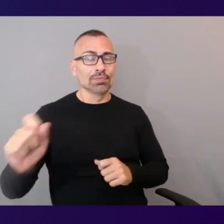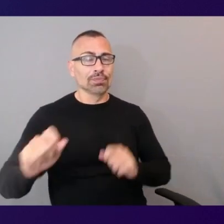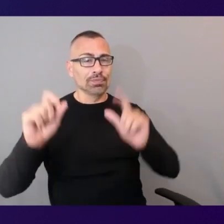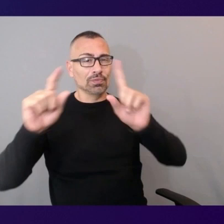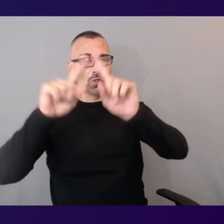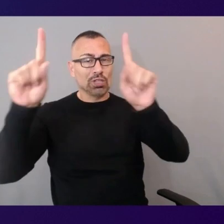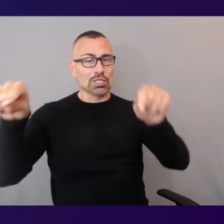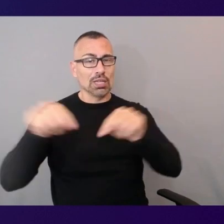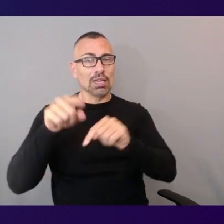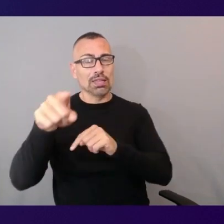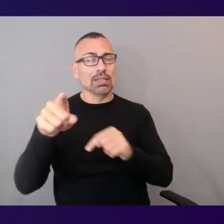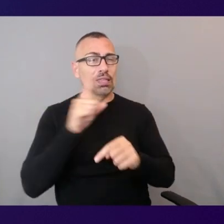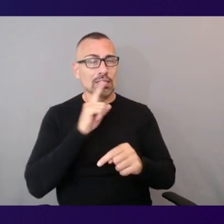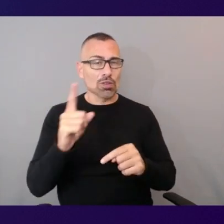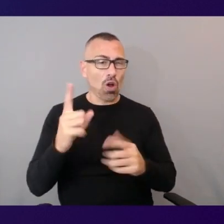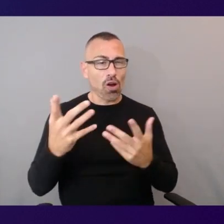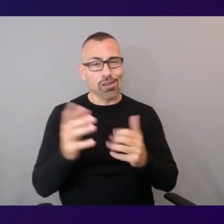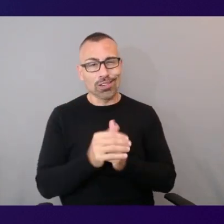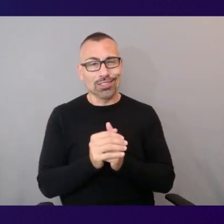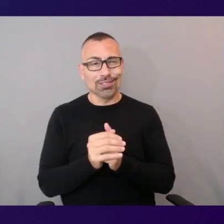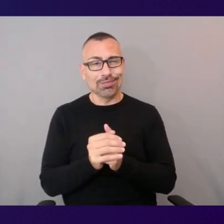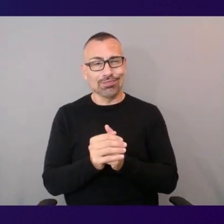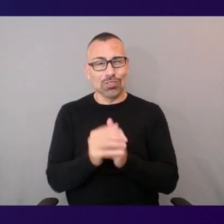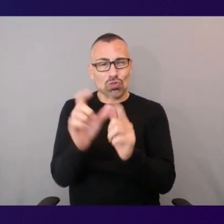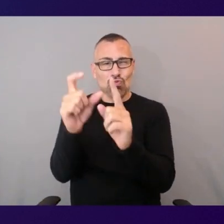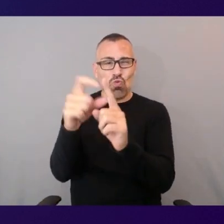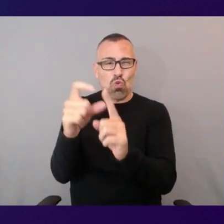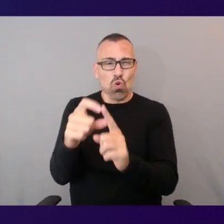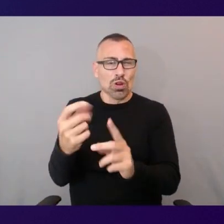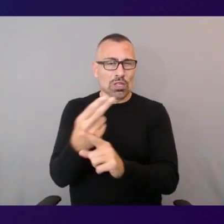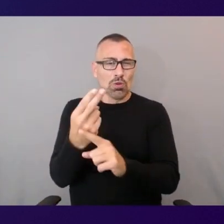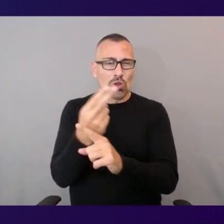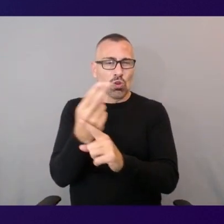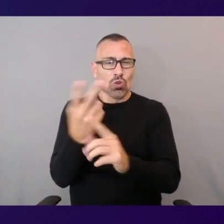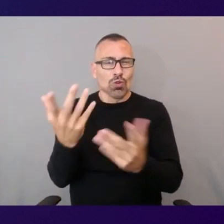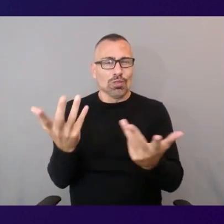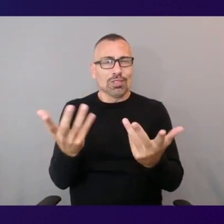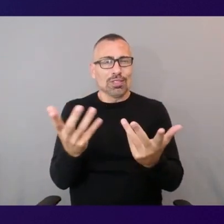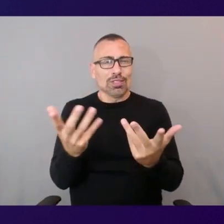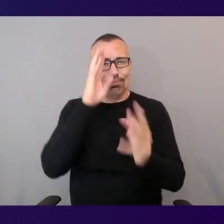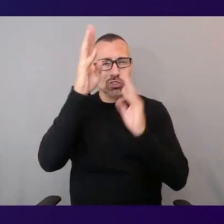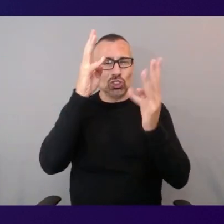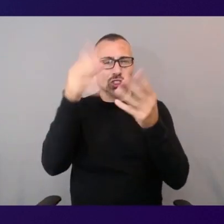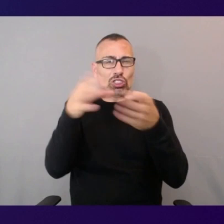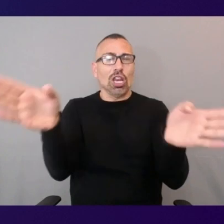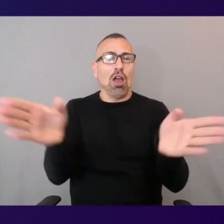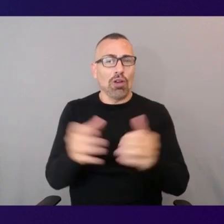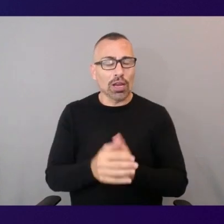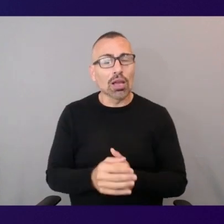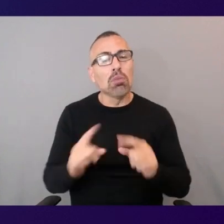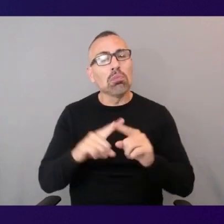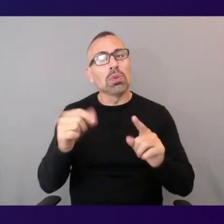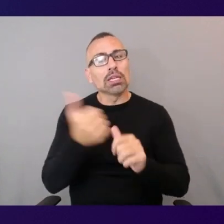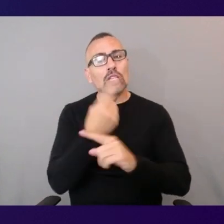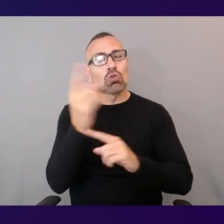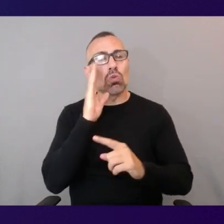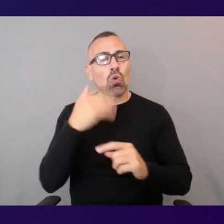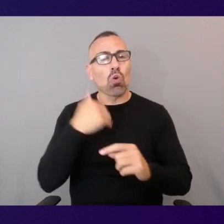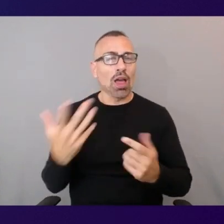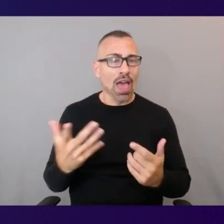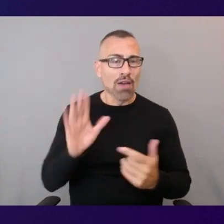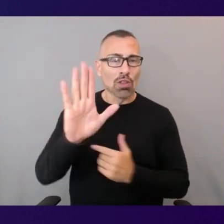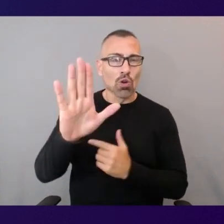term. Each one of the partners are going to have their own differentiator in this space, right? But like I was just talking about, like in-protocol monitoring or